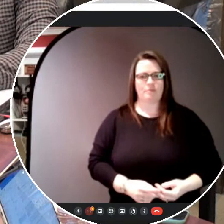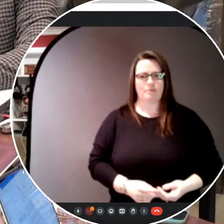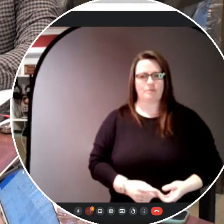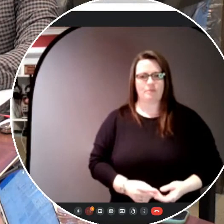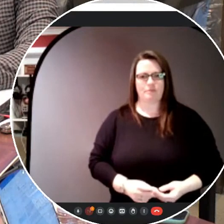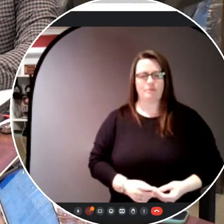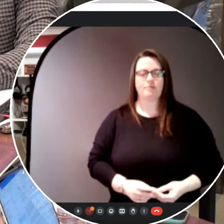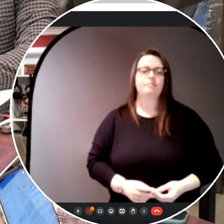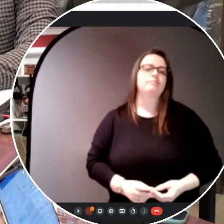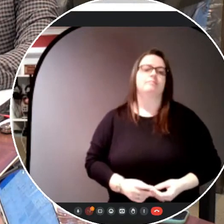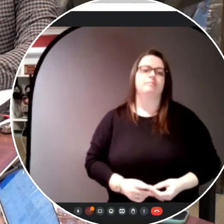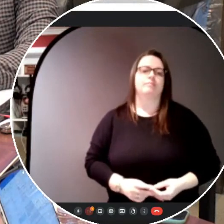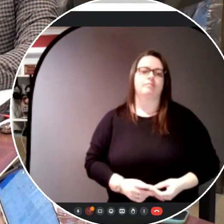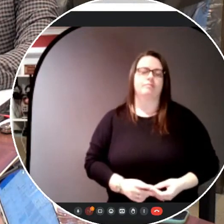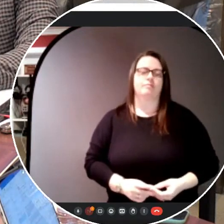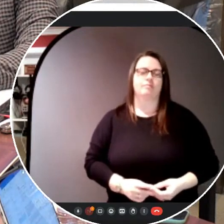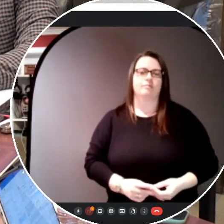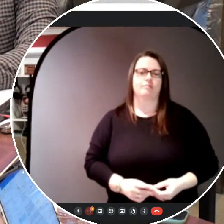Okay.